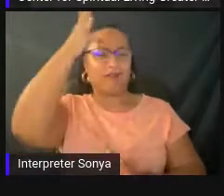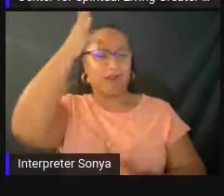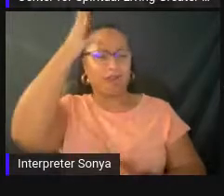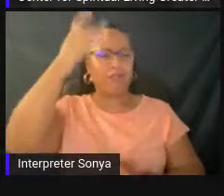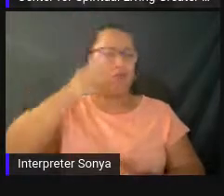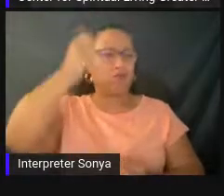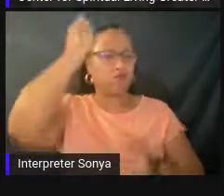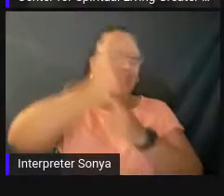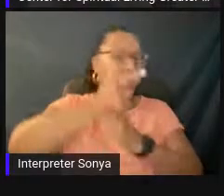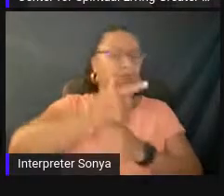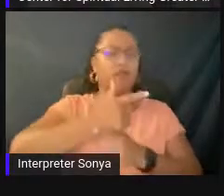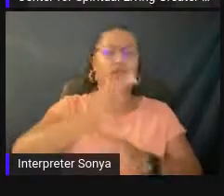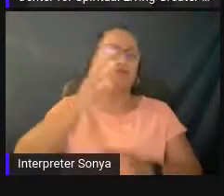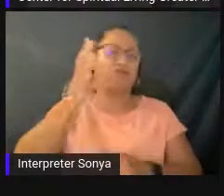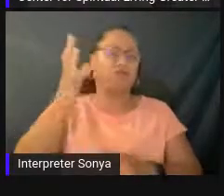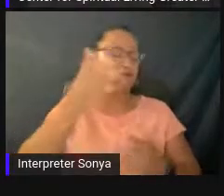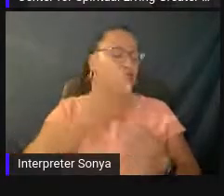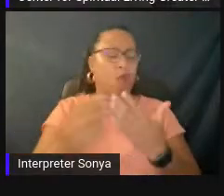great things.